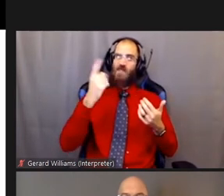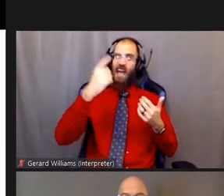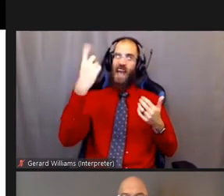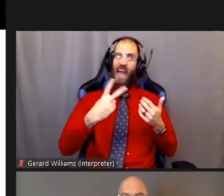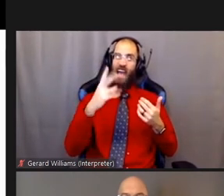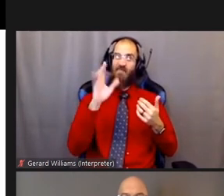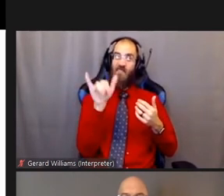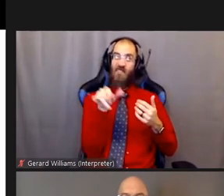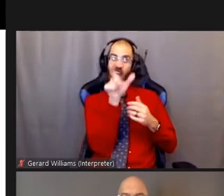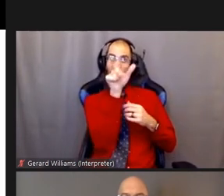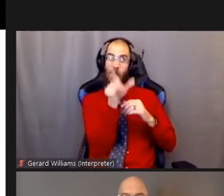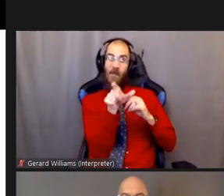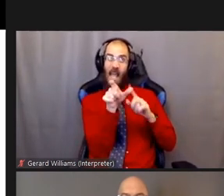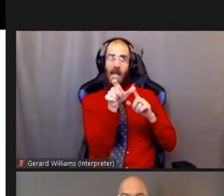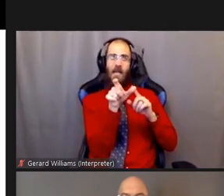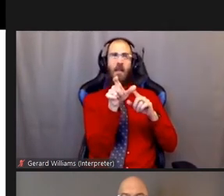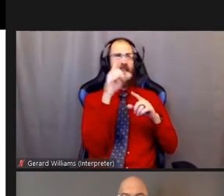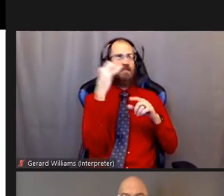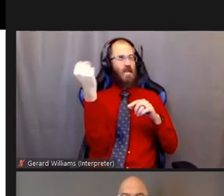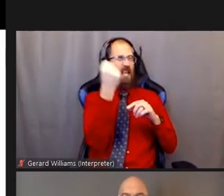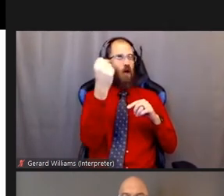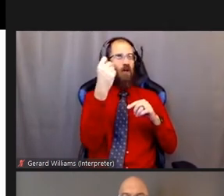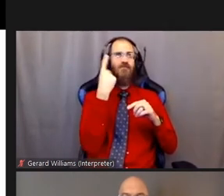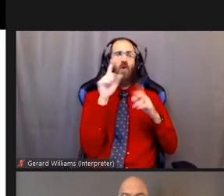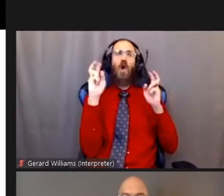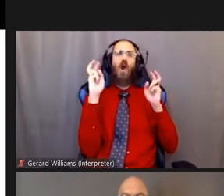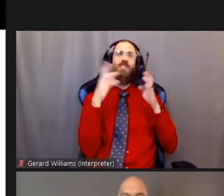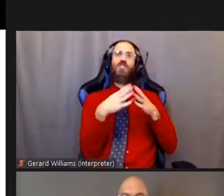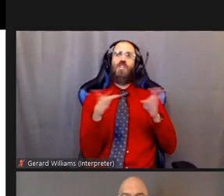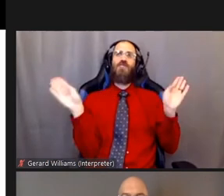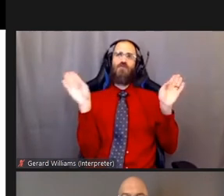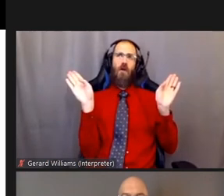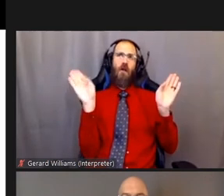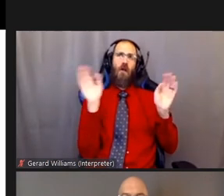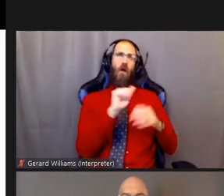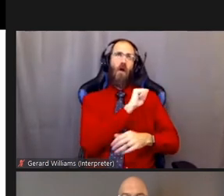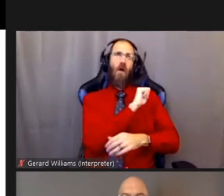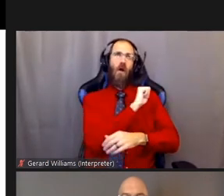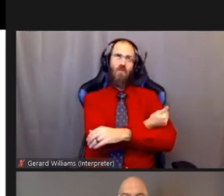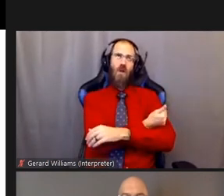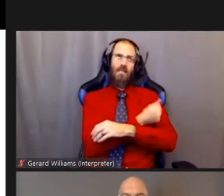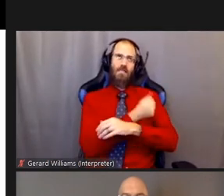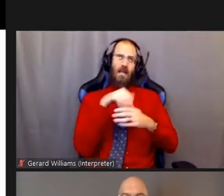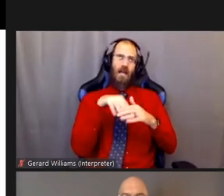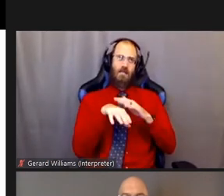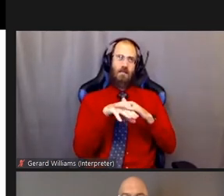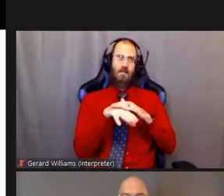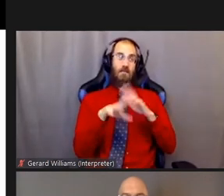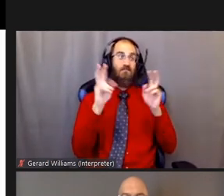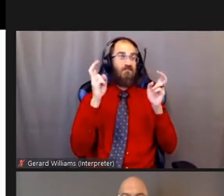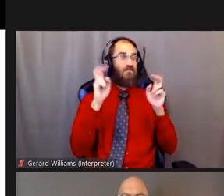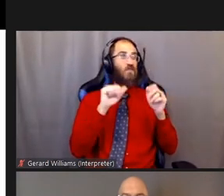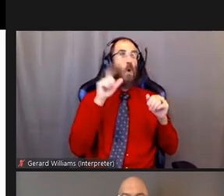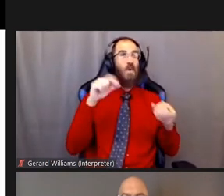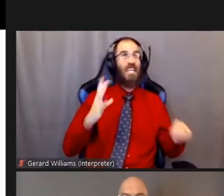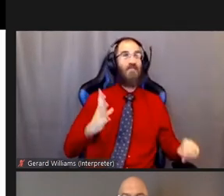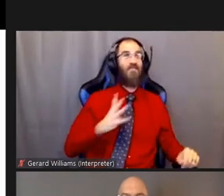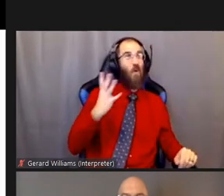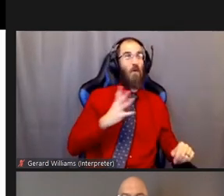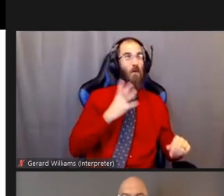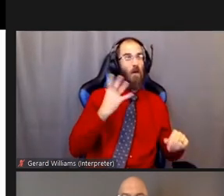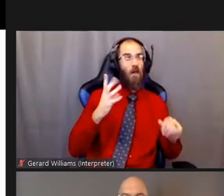being reserved for general authorized access. And what that means is you wouldn't need a formal license. We call it license by